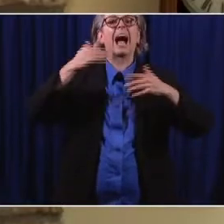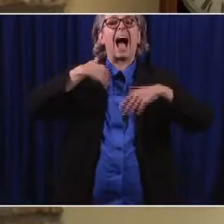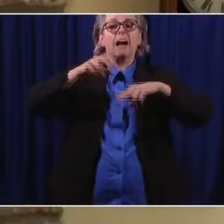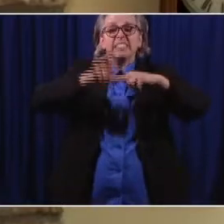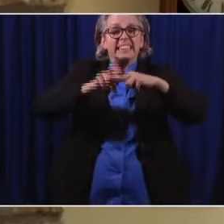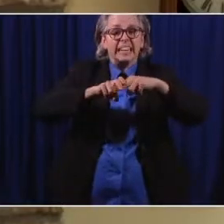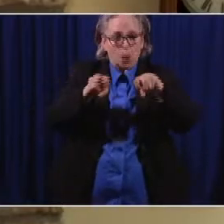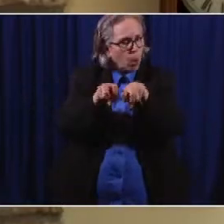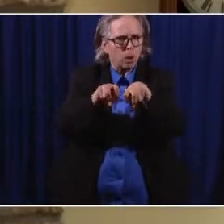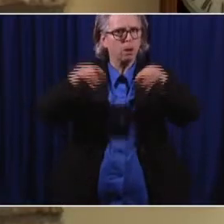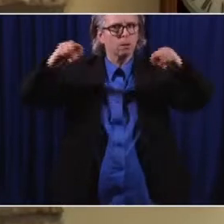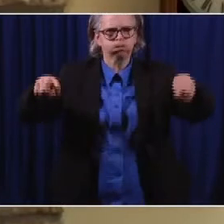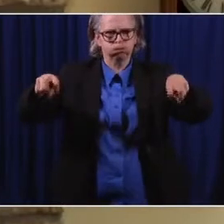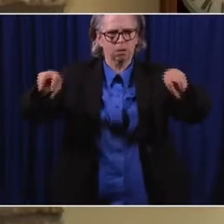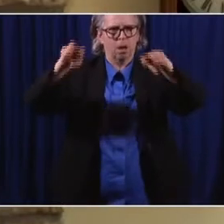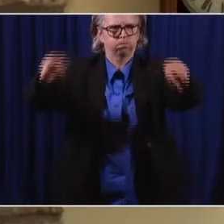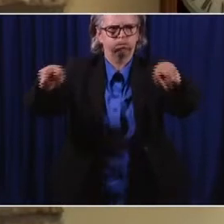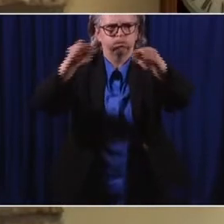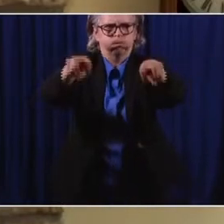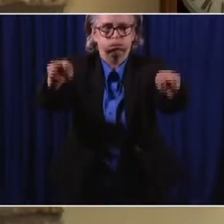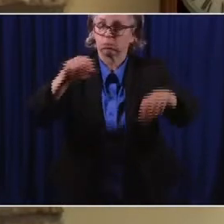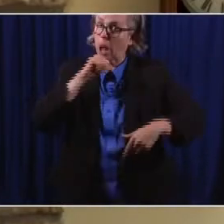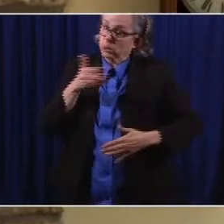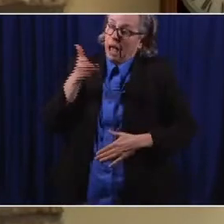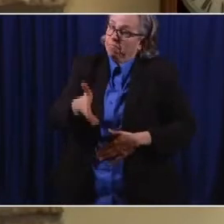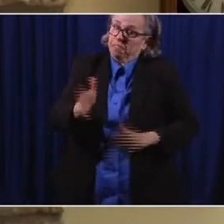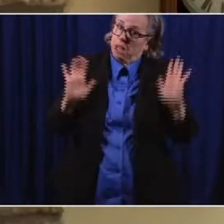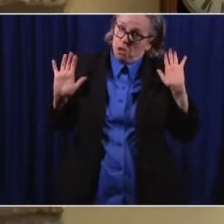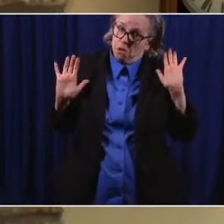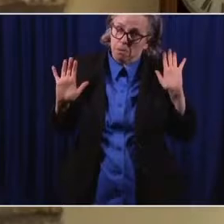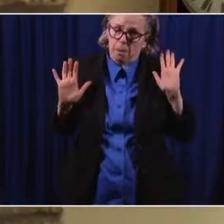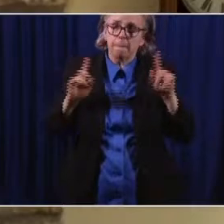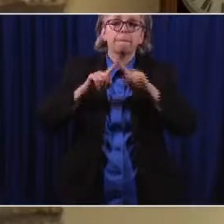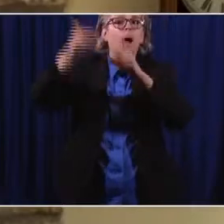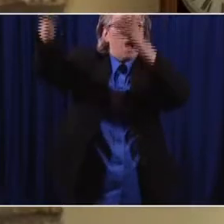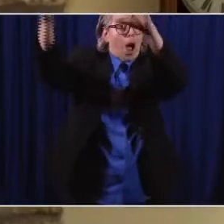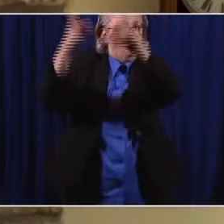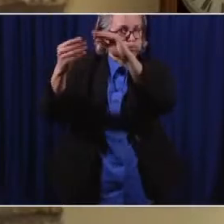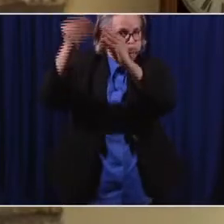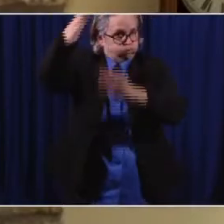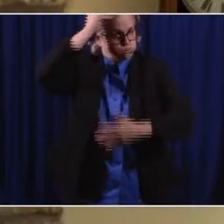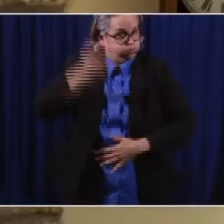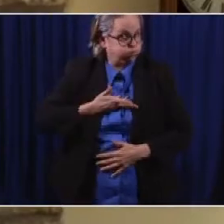only person, that would need necessarily to be contact traced probably